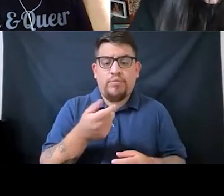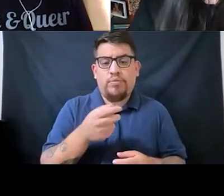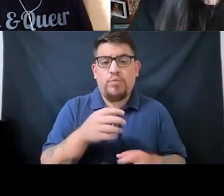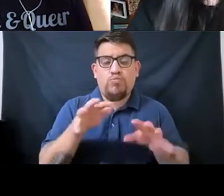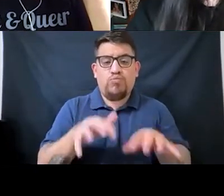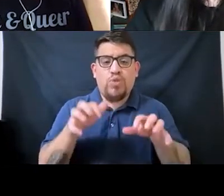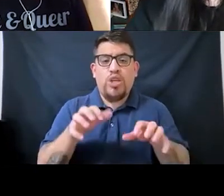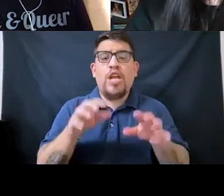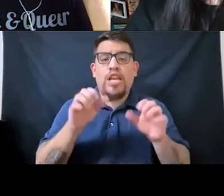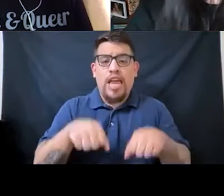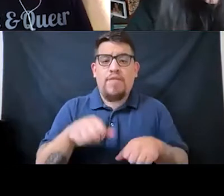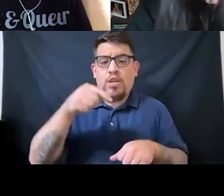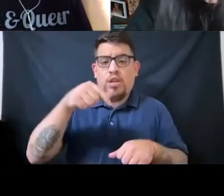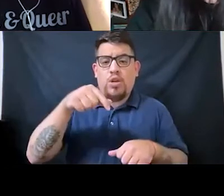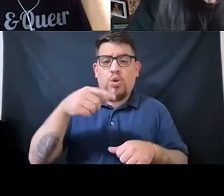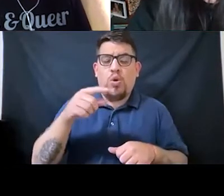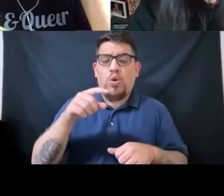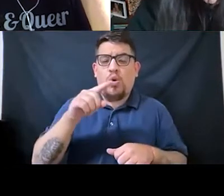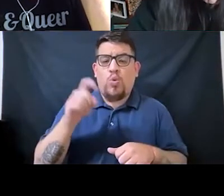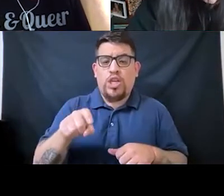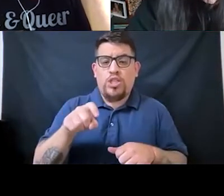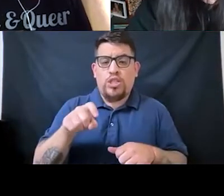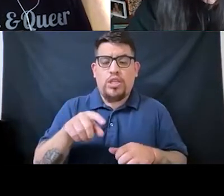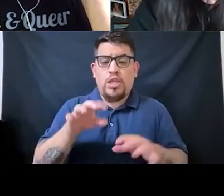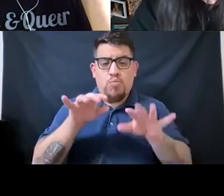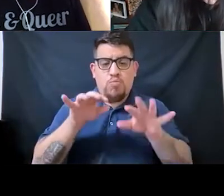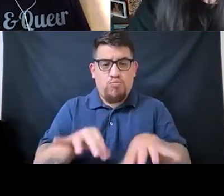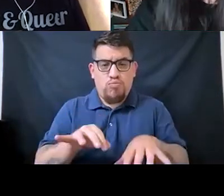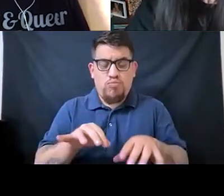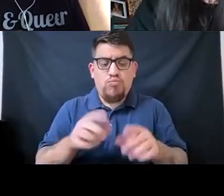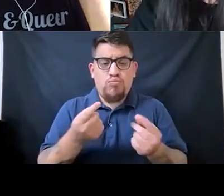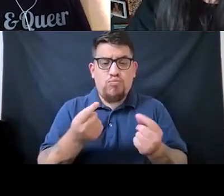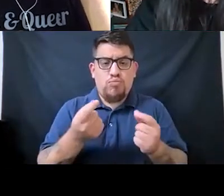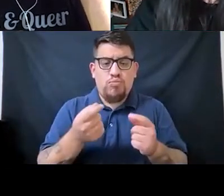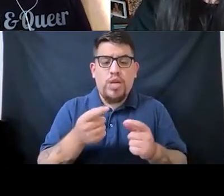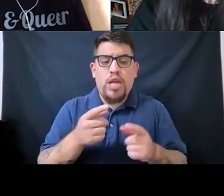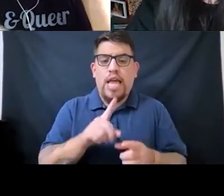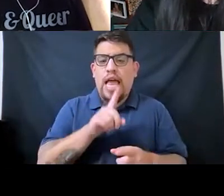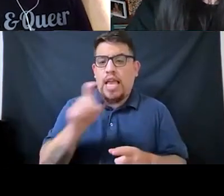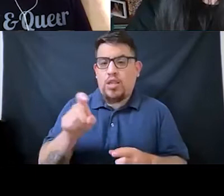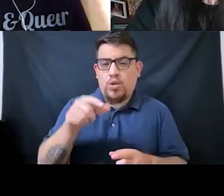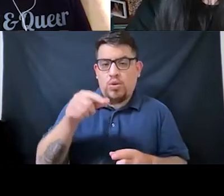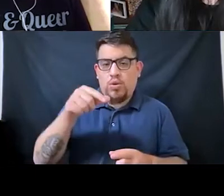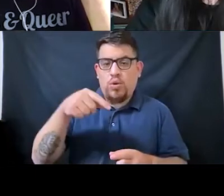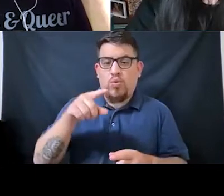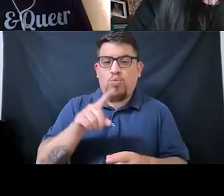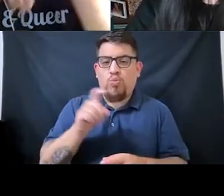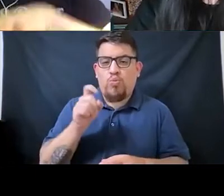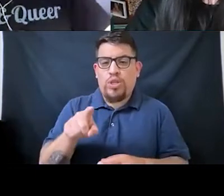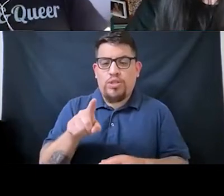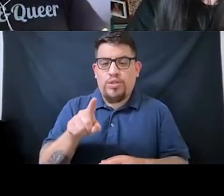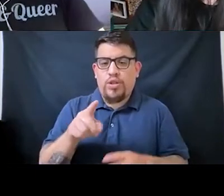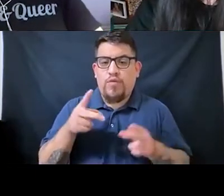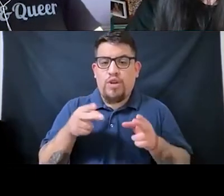great time to queue up some questions in the chat. And as you do that, I'll just pose one question for our editors today.